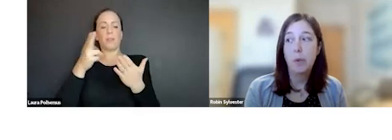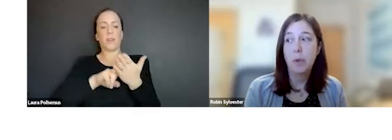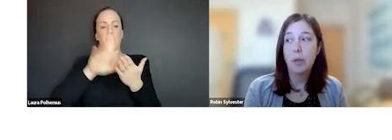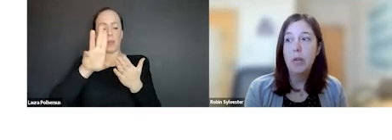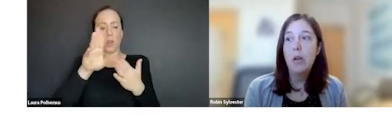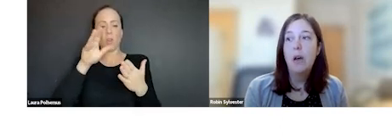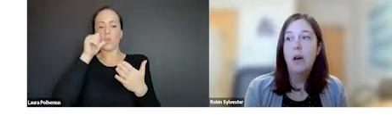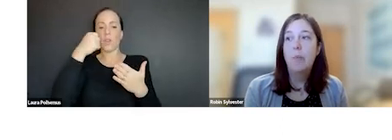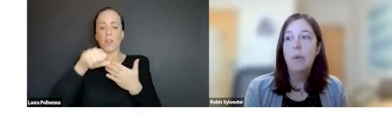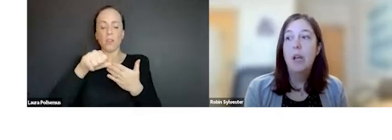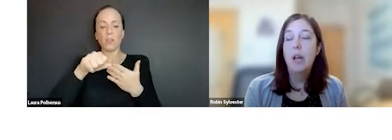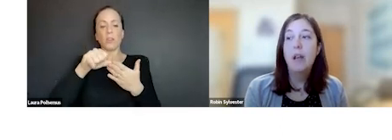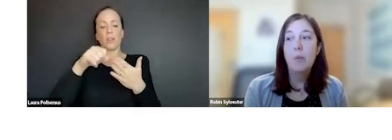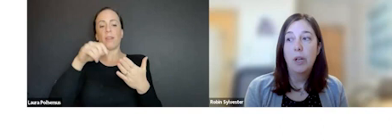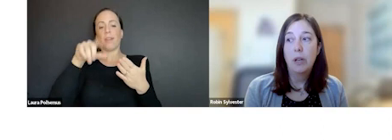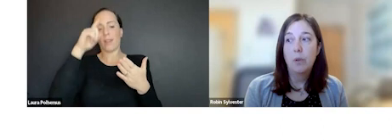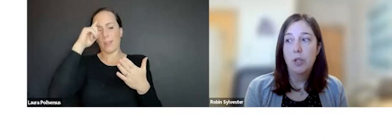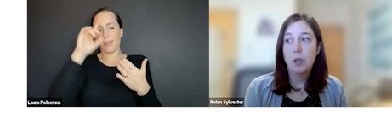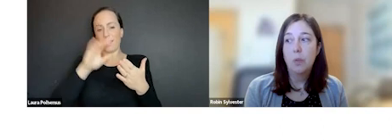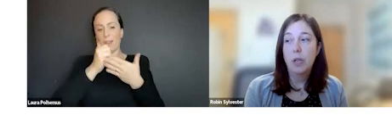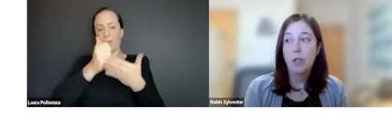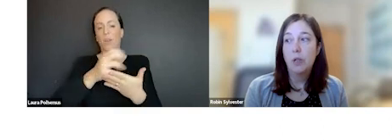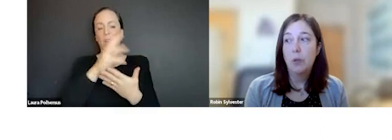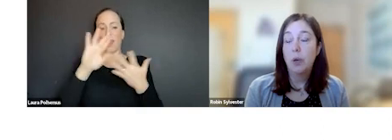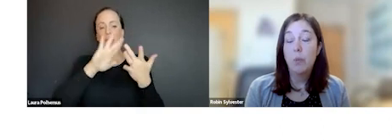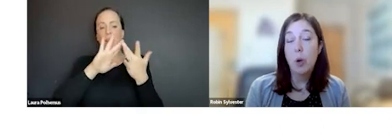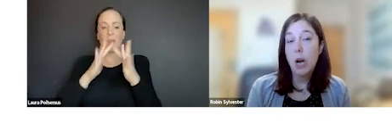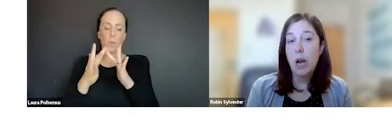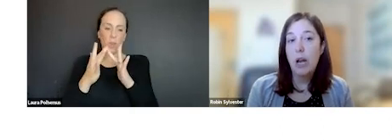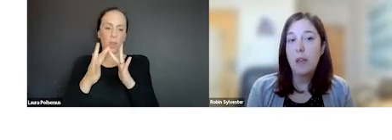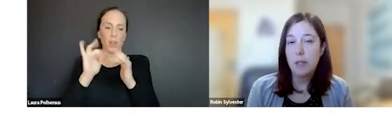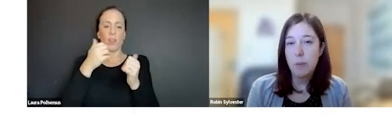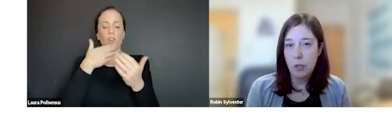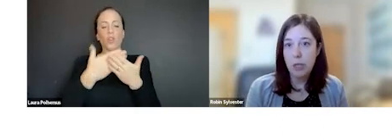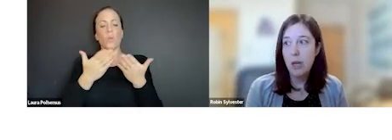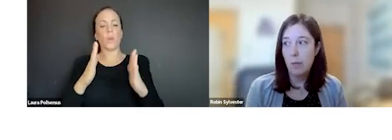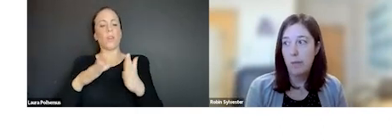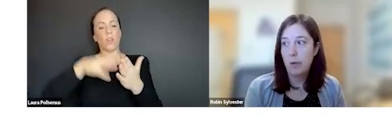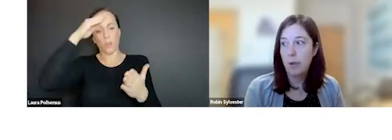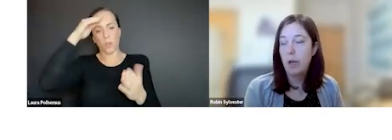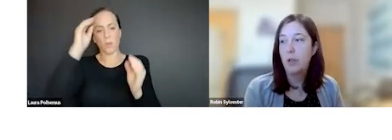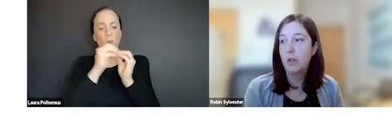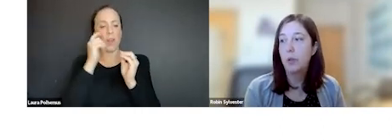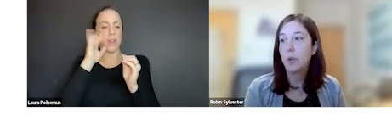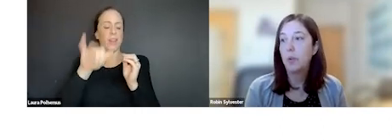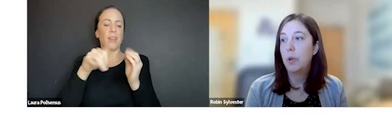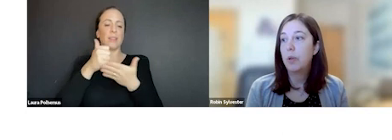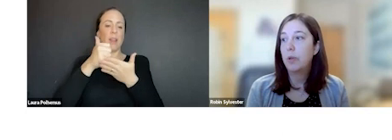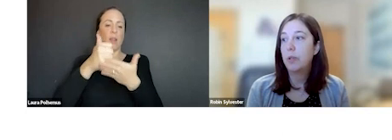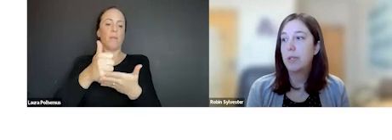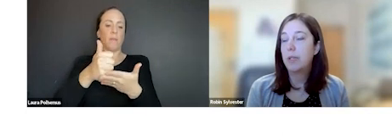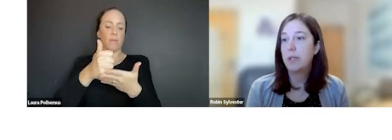very helpful, and networking, which is a good way to learn more. I think it's especially helpful